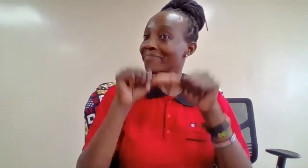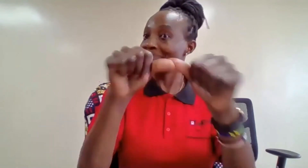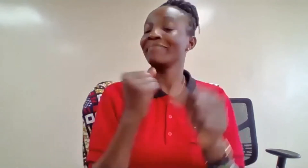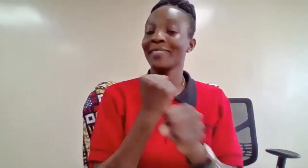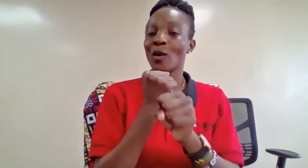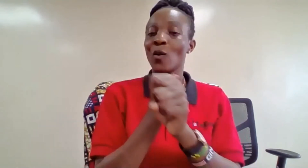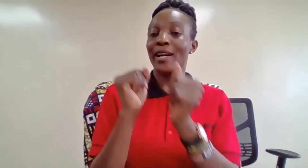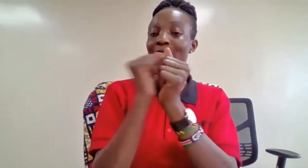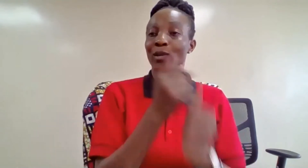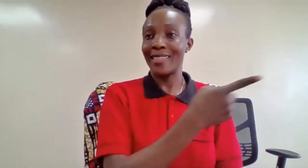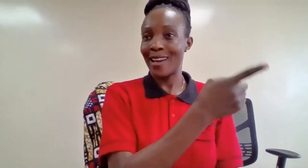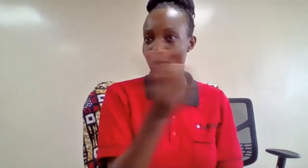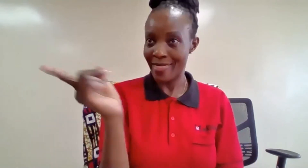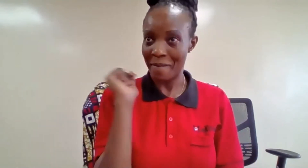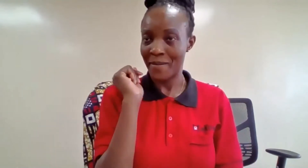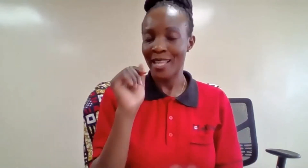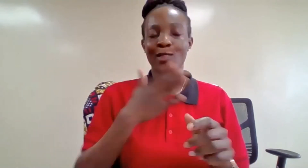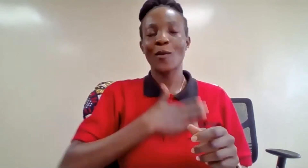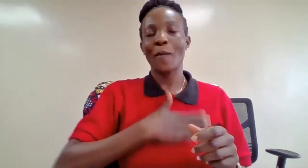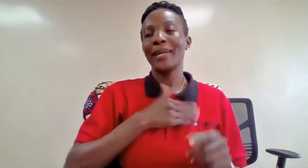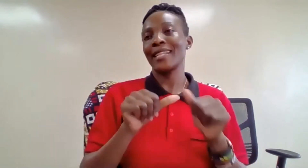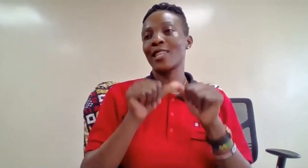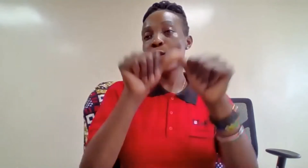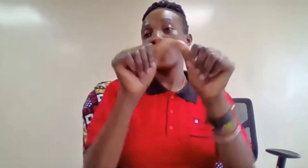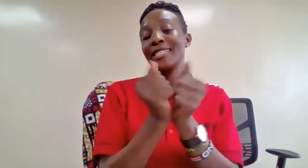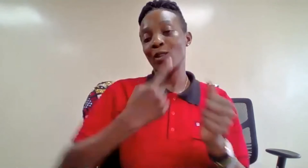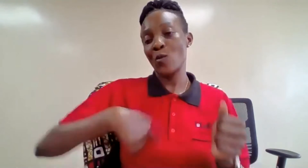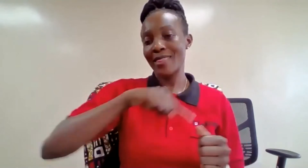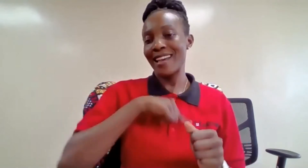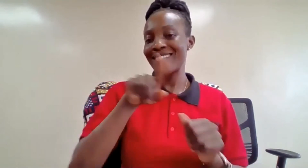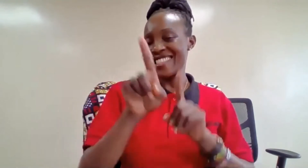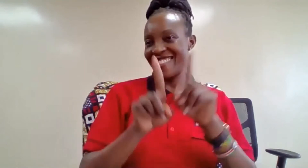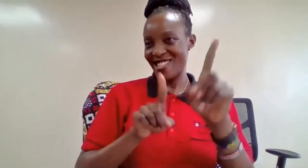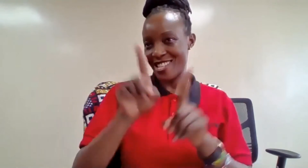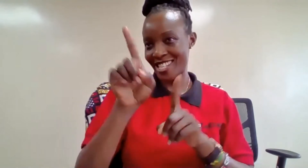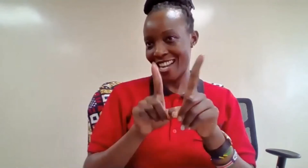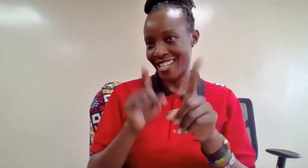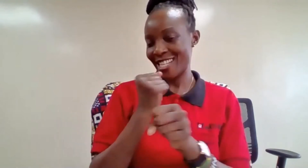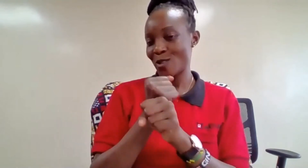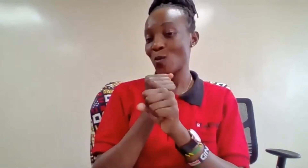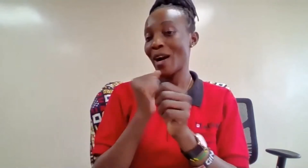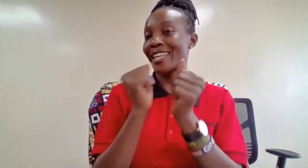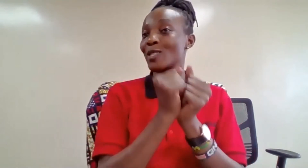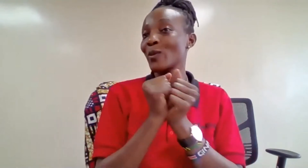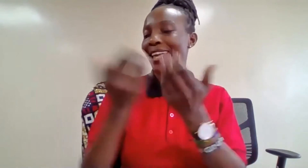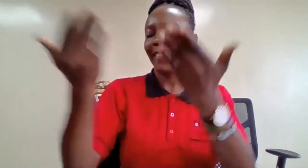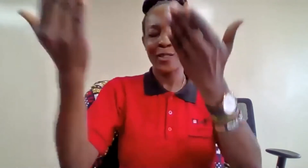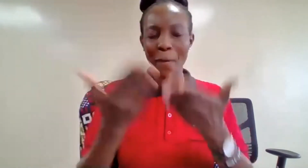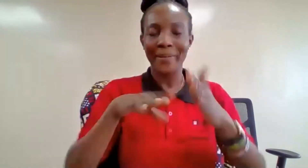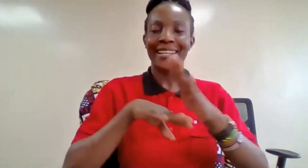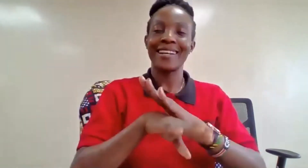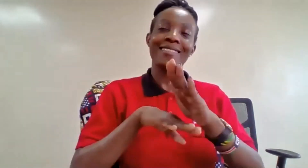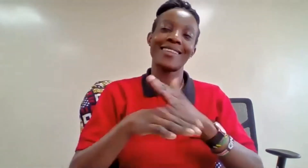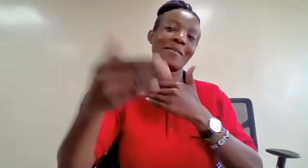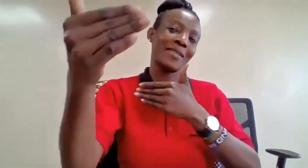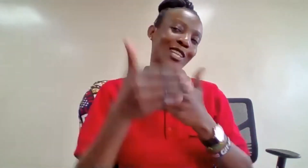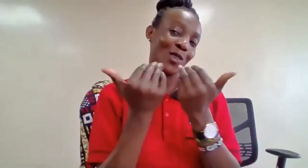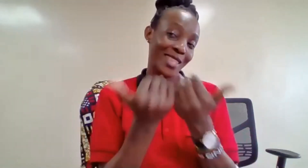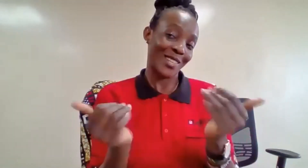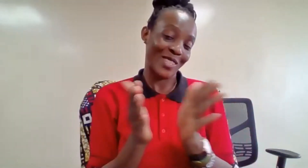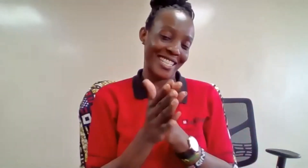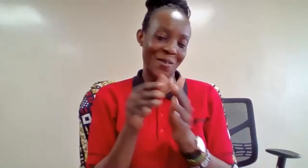lower cost for education and also for the learning materials. And they've also been supporting us to advocate for